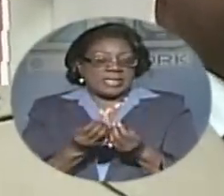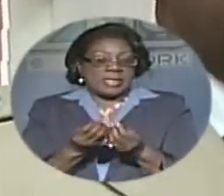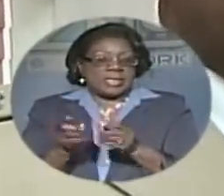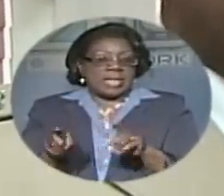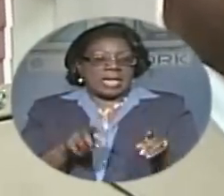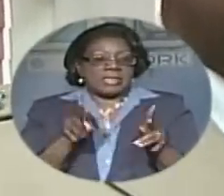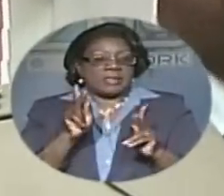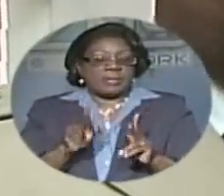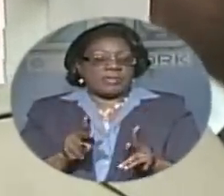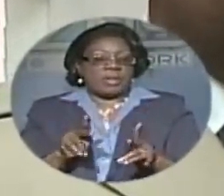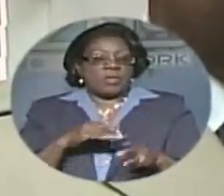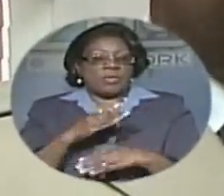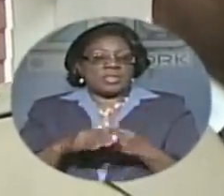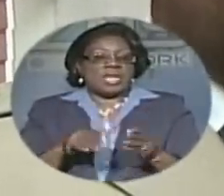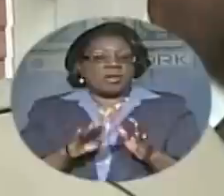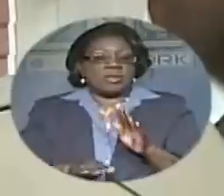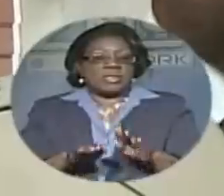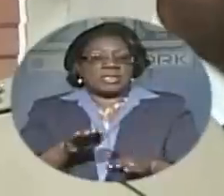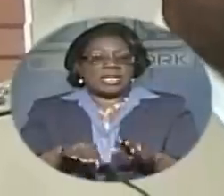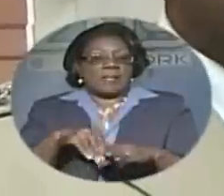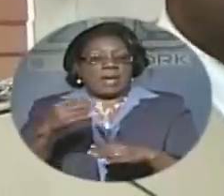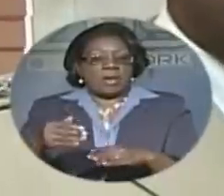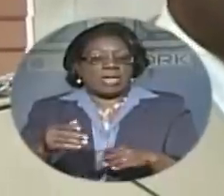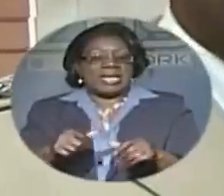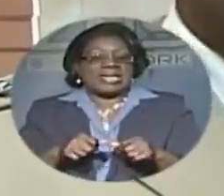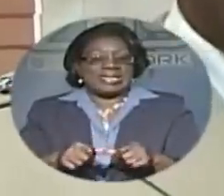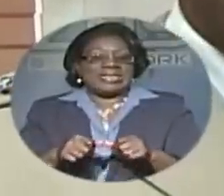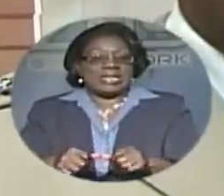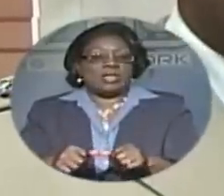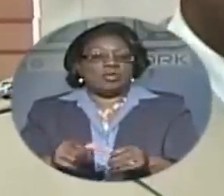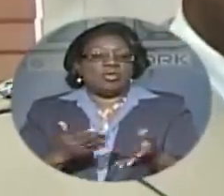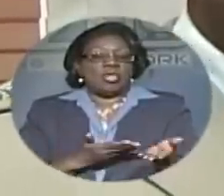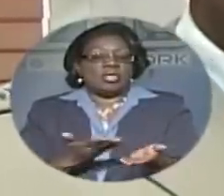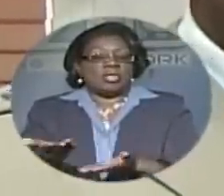we must now step out and continue to serve,